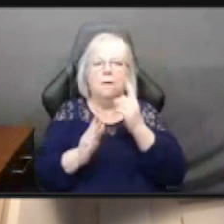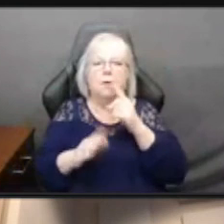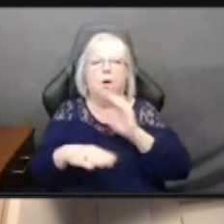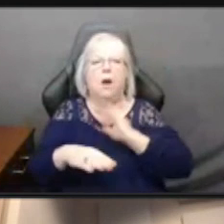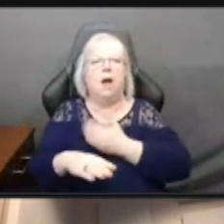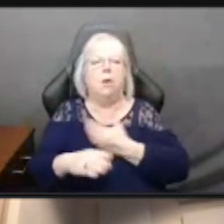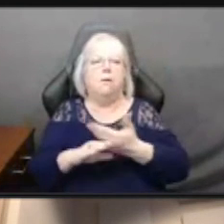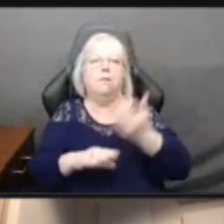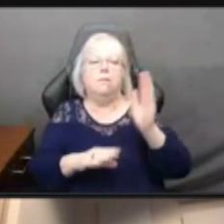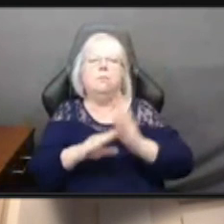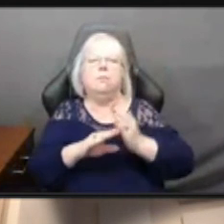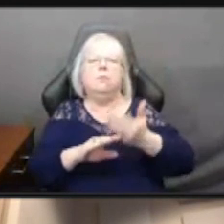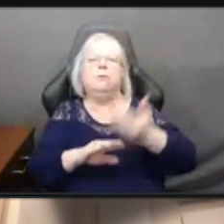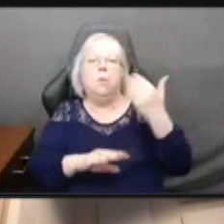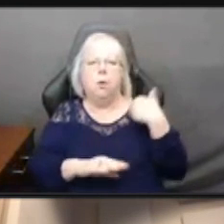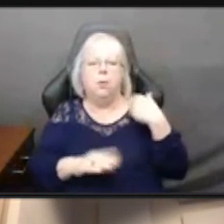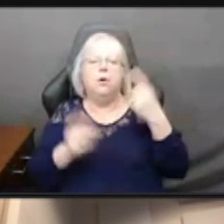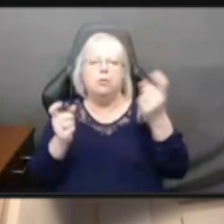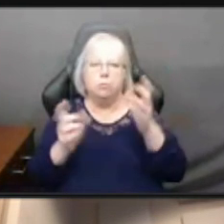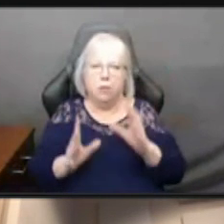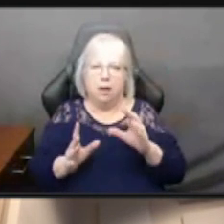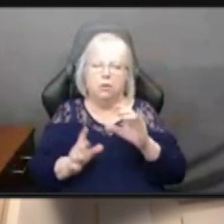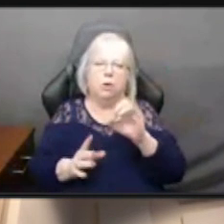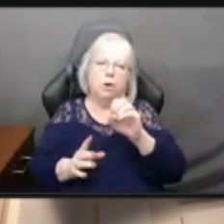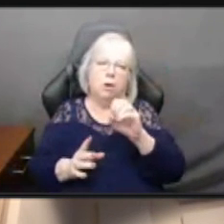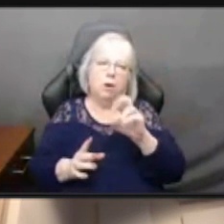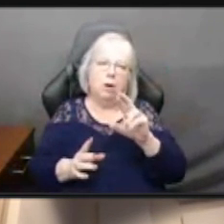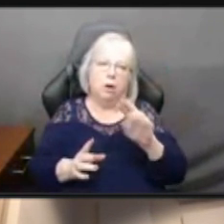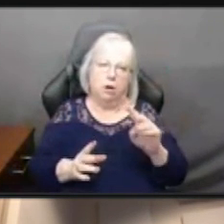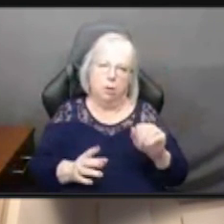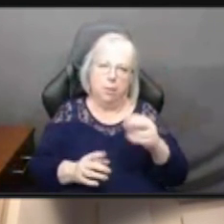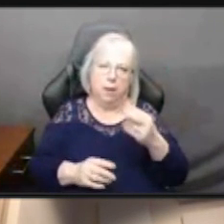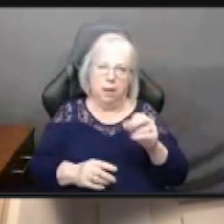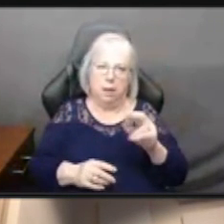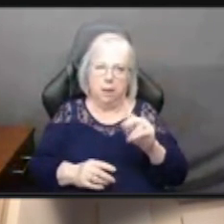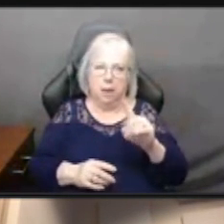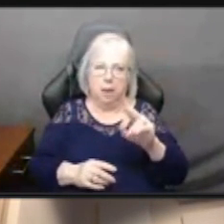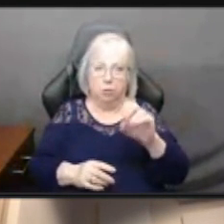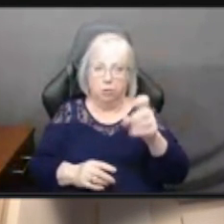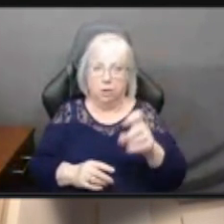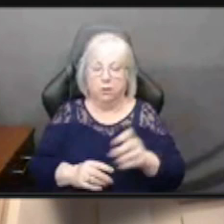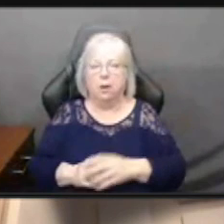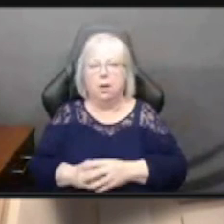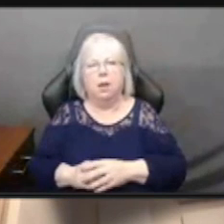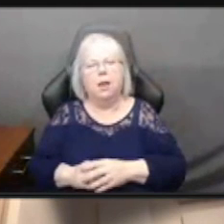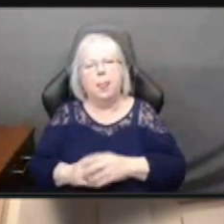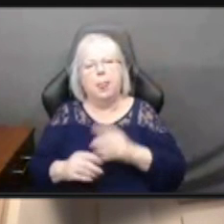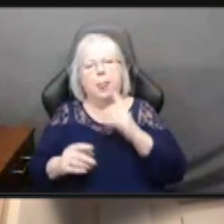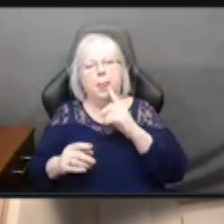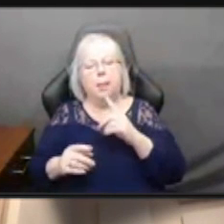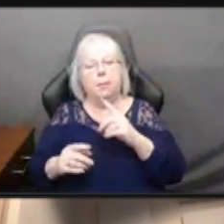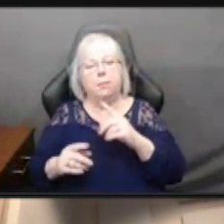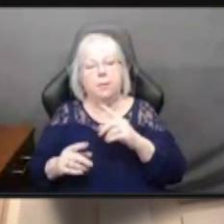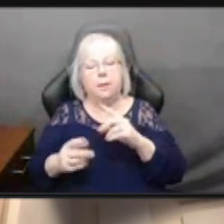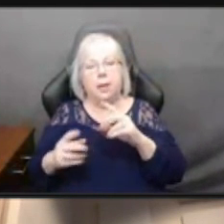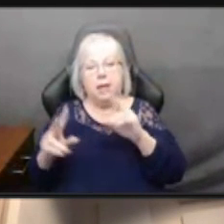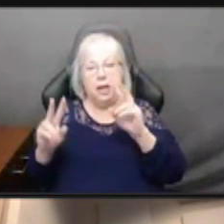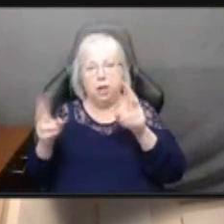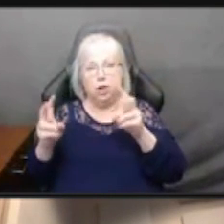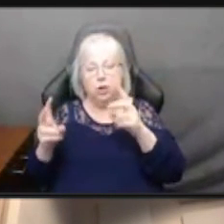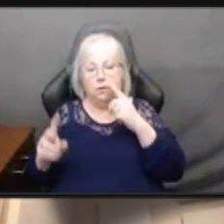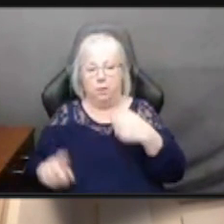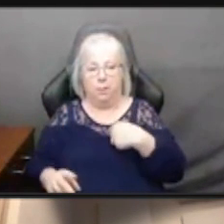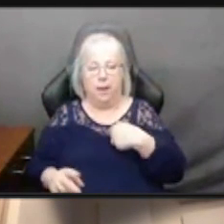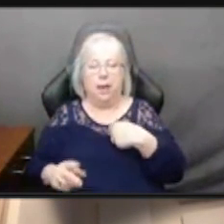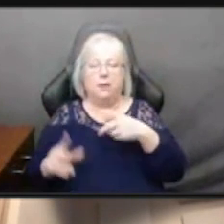Irma Hendricks. The issue for me is that, as a young man mentioned about Chuck